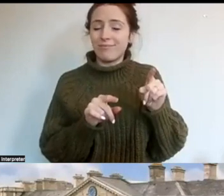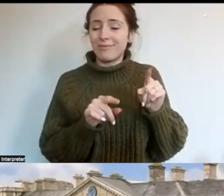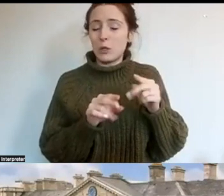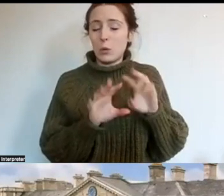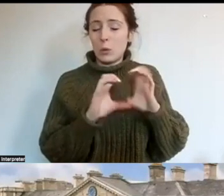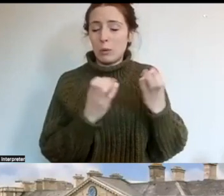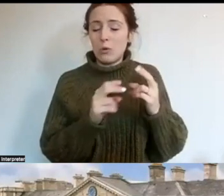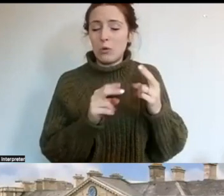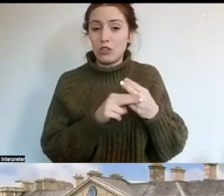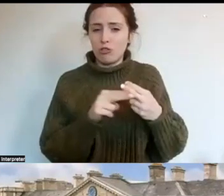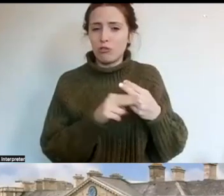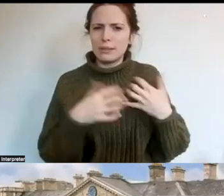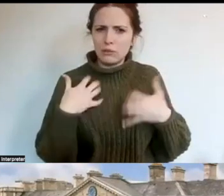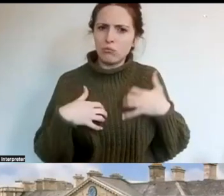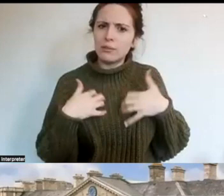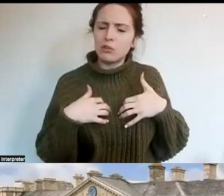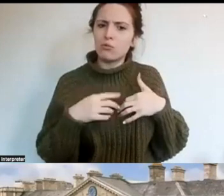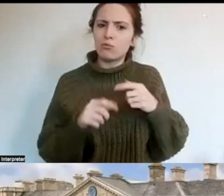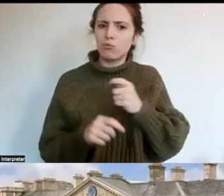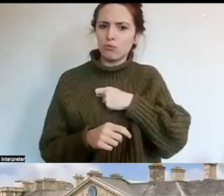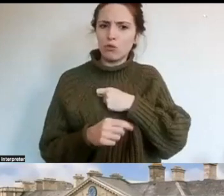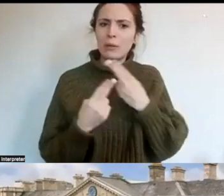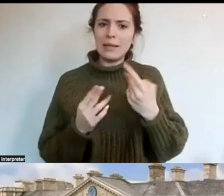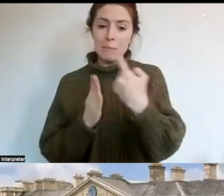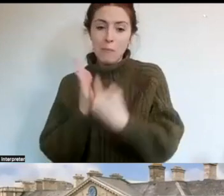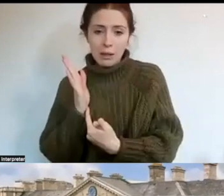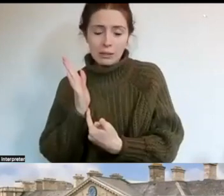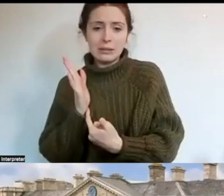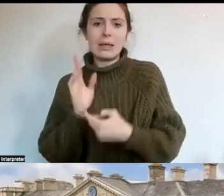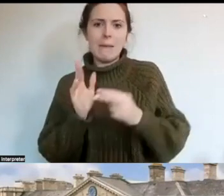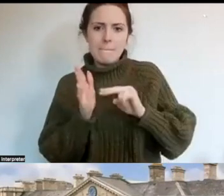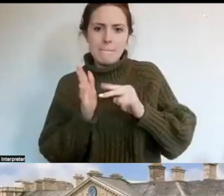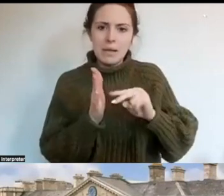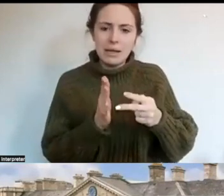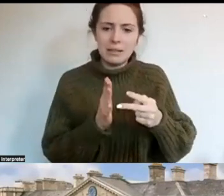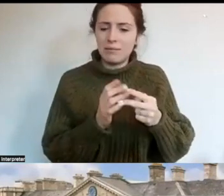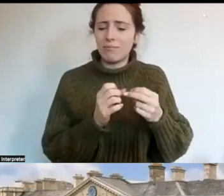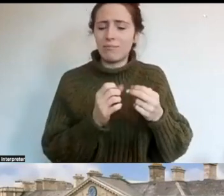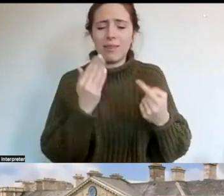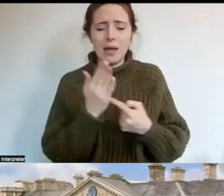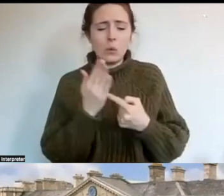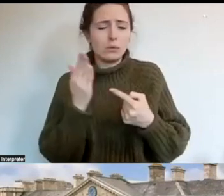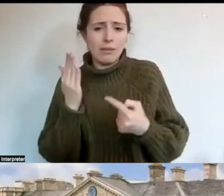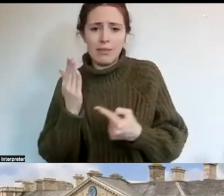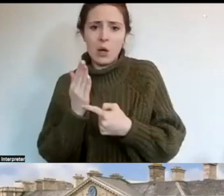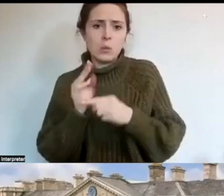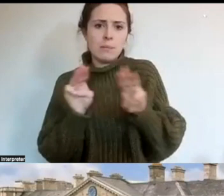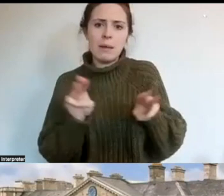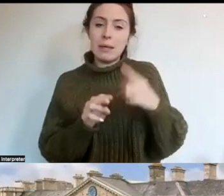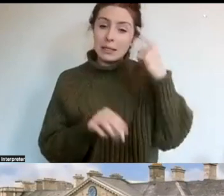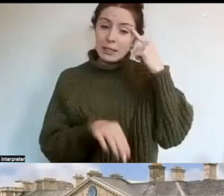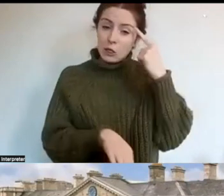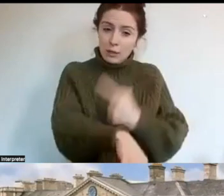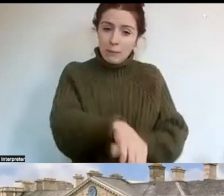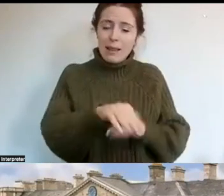also true. There needs to be policy funding and planning for the thousands of adults with ID living at home with elderly parents. And I think that's a point